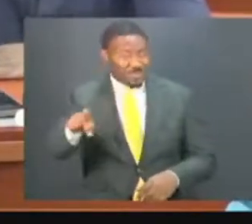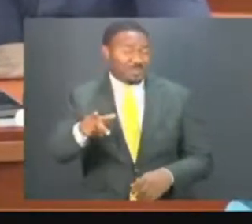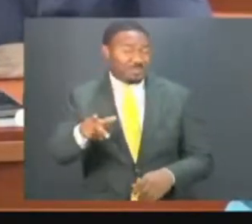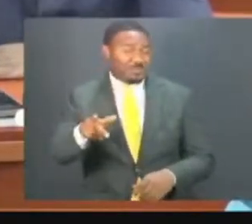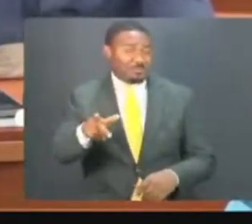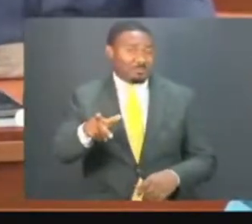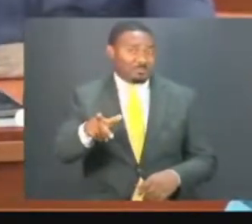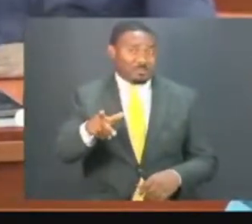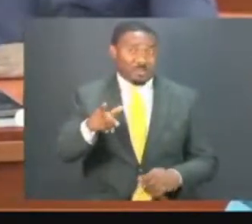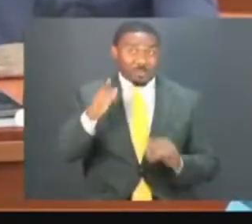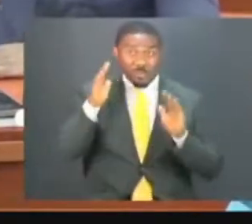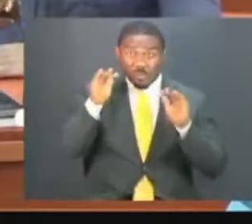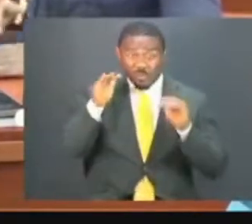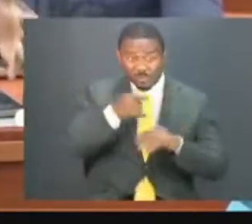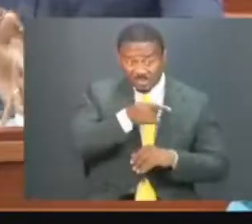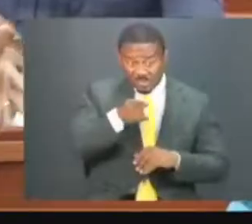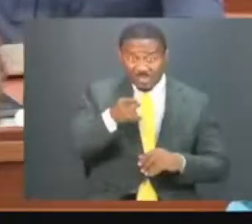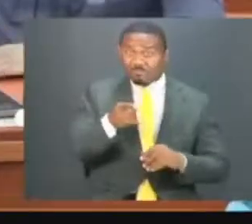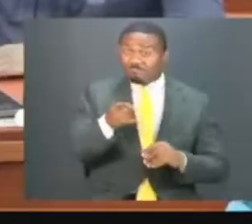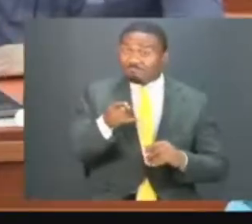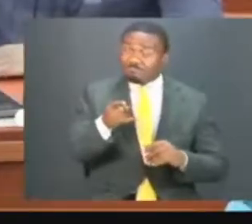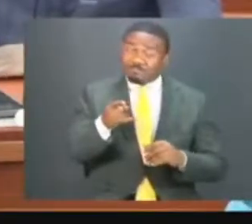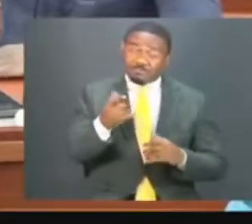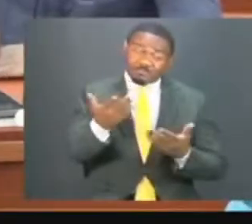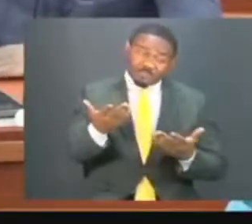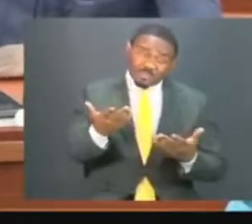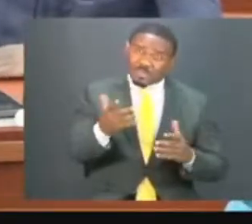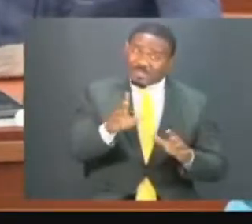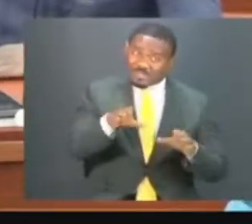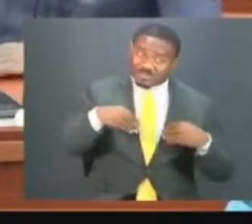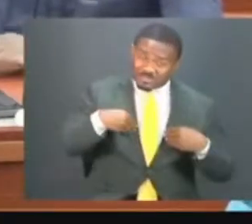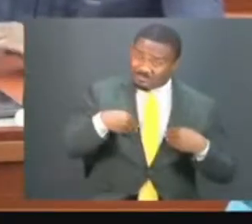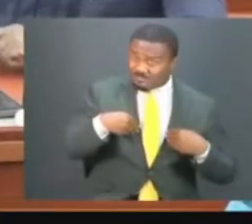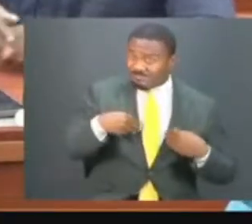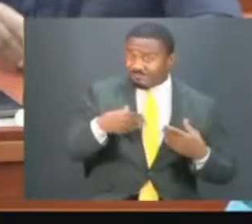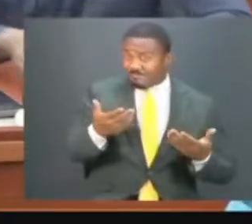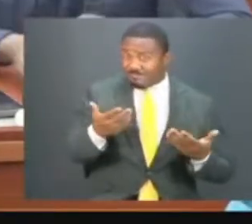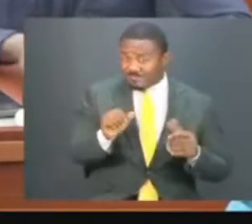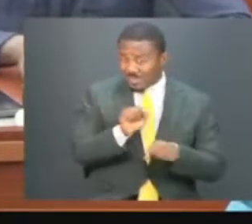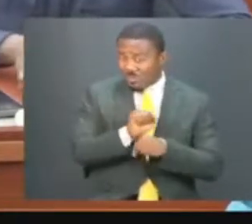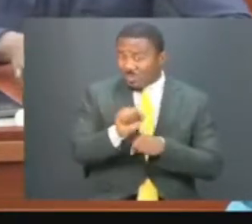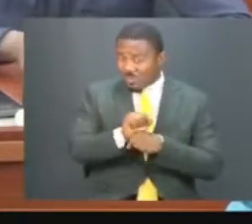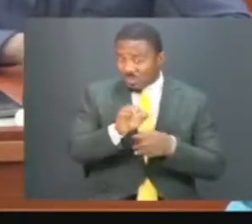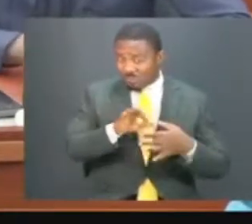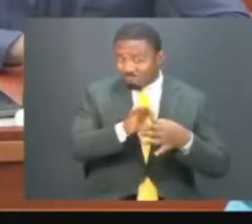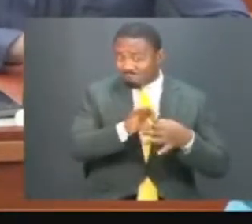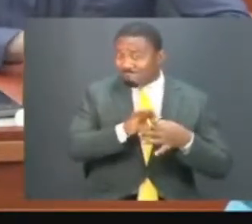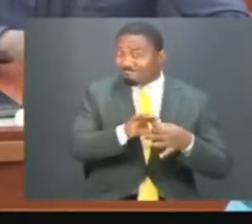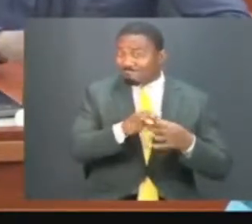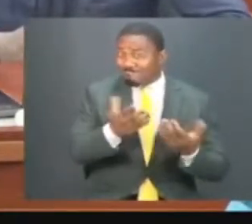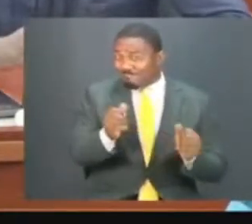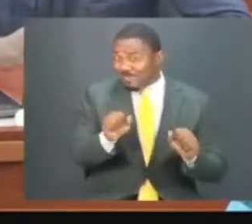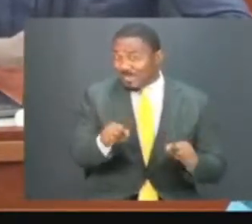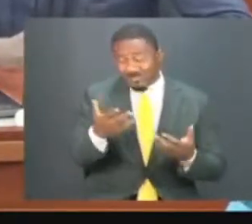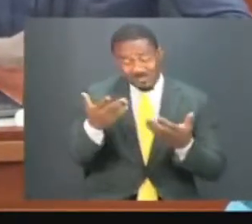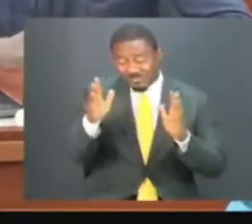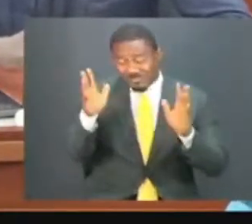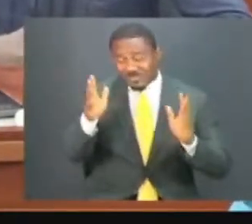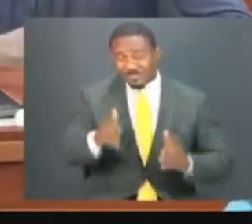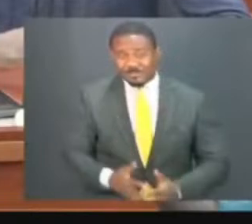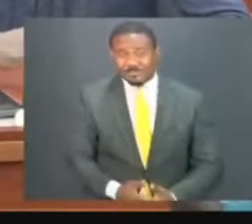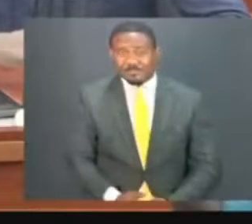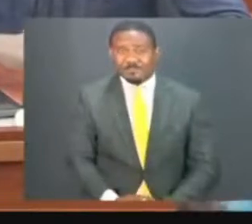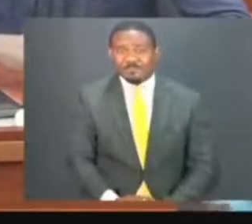will appreciate this fact, and then we can work together. Leader, that's all I want to say. Withdraw with you.